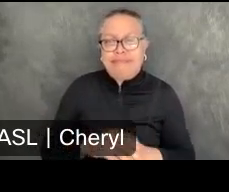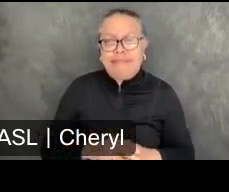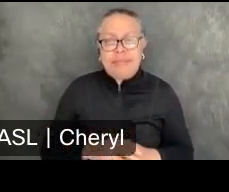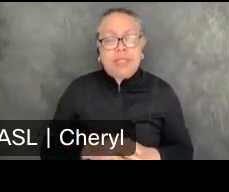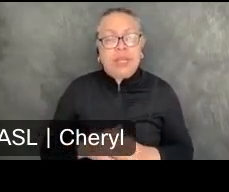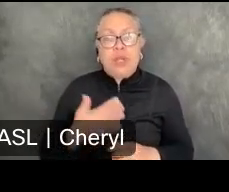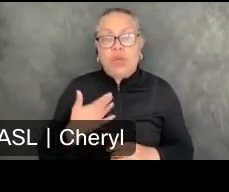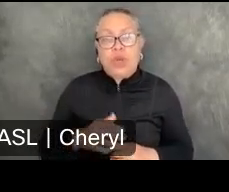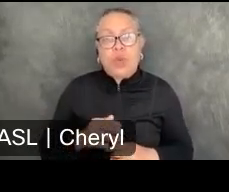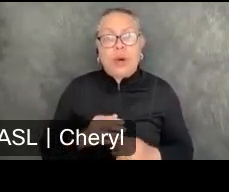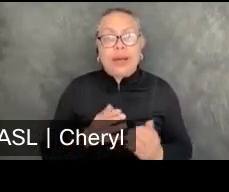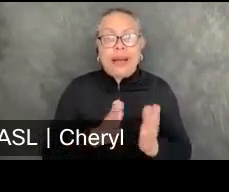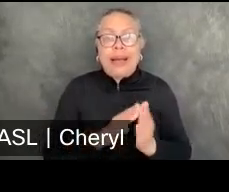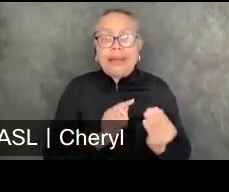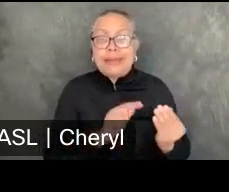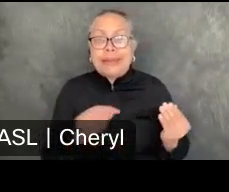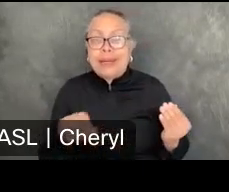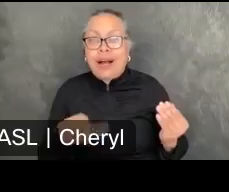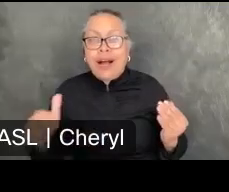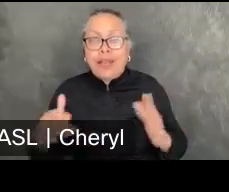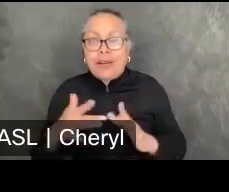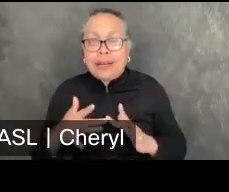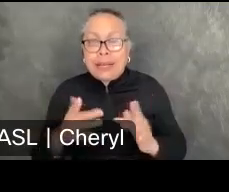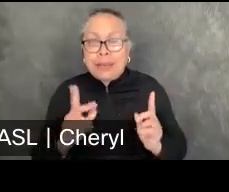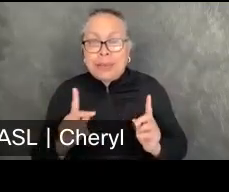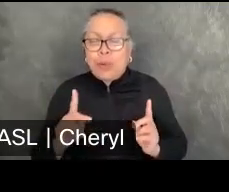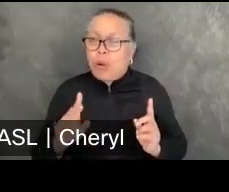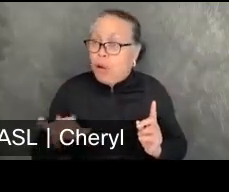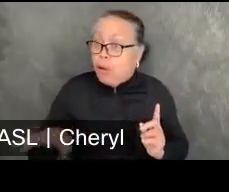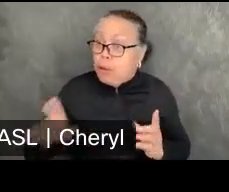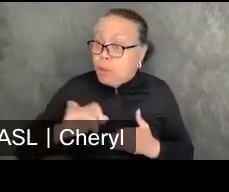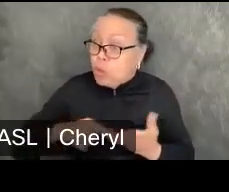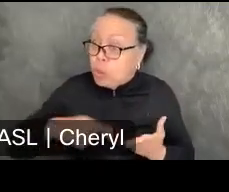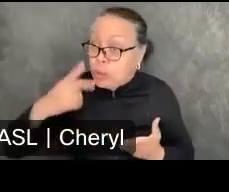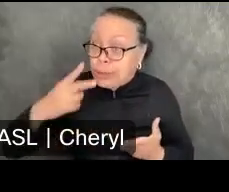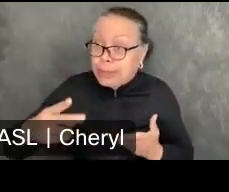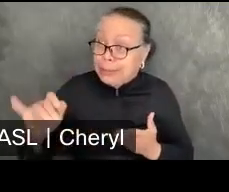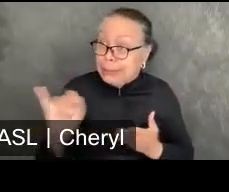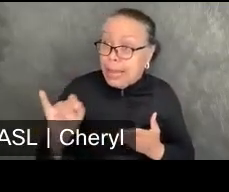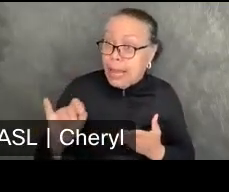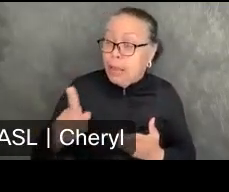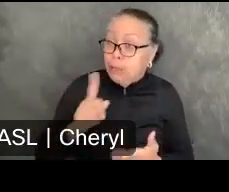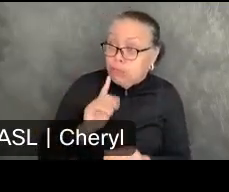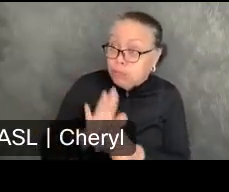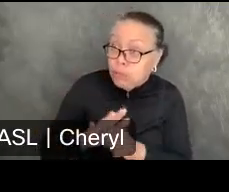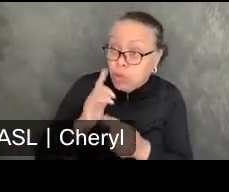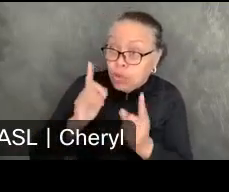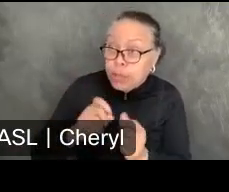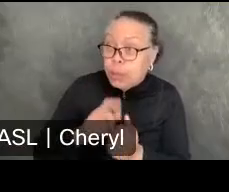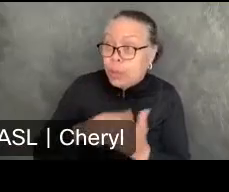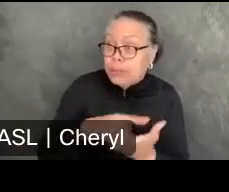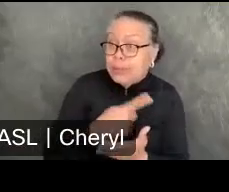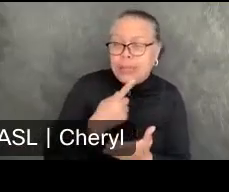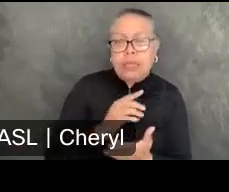family members or collateral contacts to corroborate any kind of information around domestic violence. It's